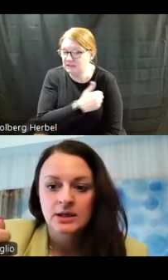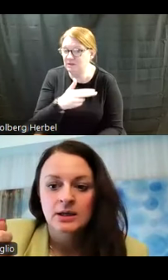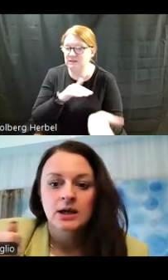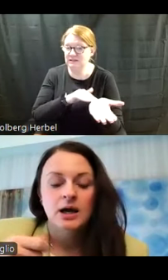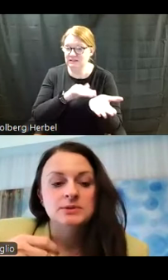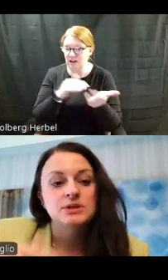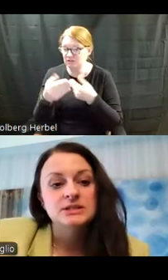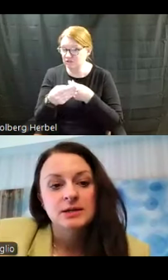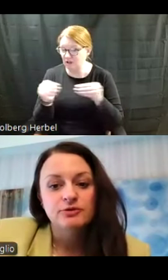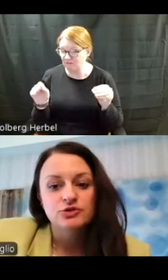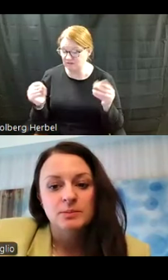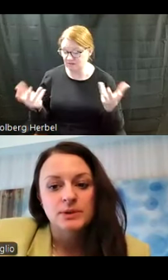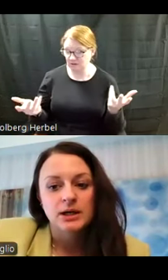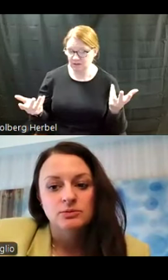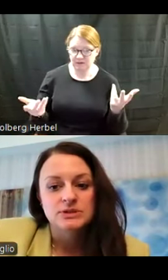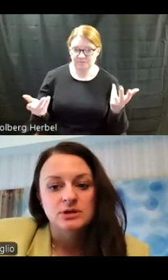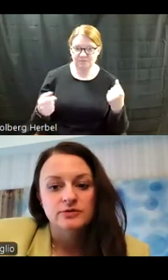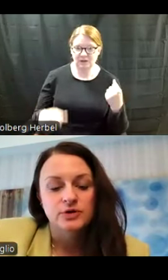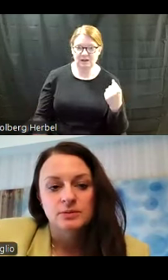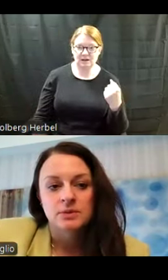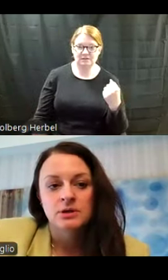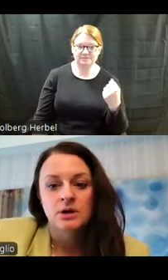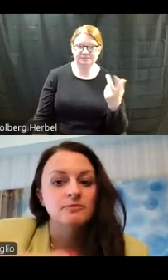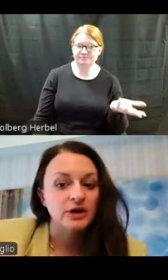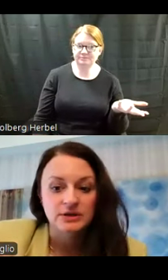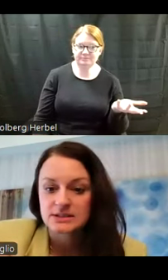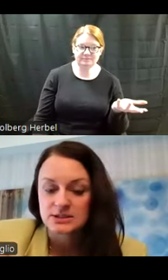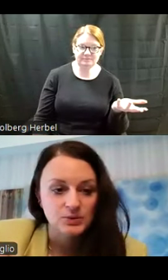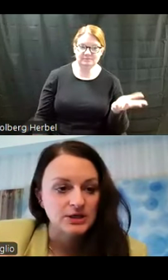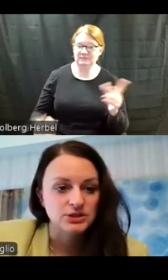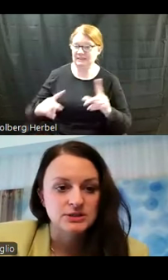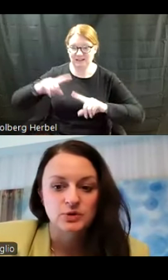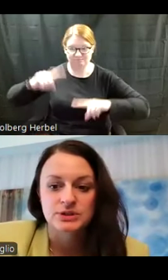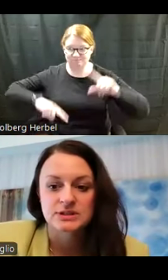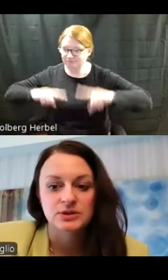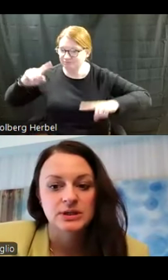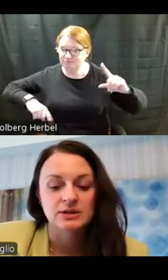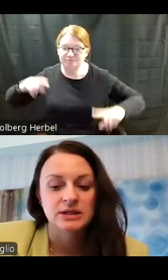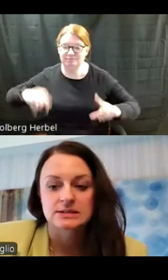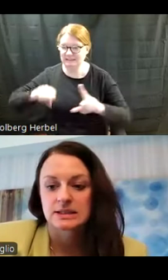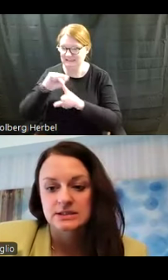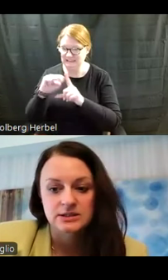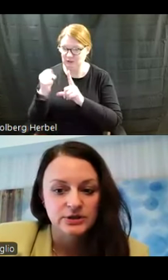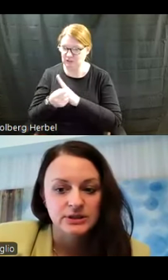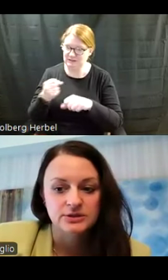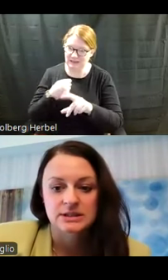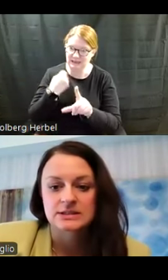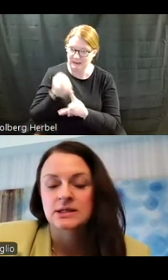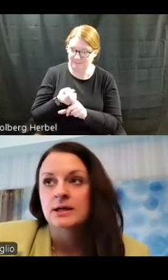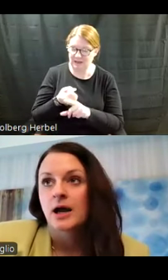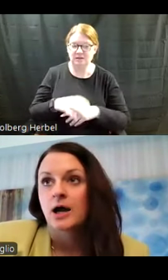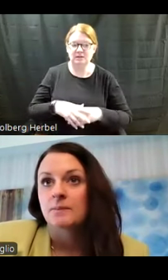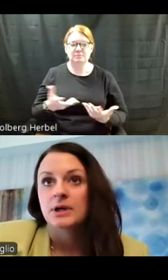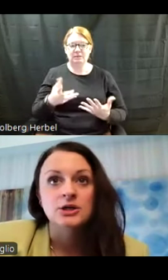office. So this type of trauma can result from various situations, of course, including things like a severe